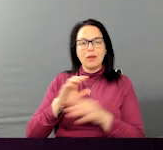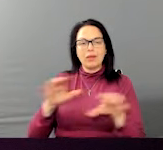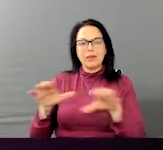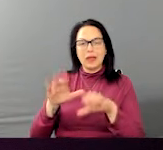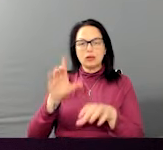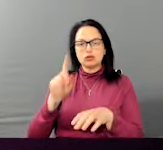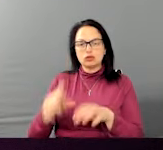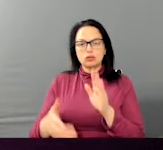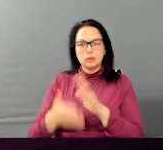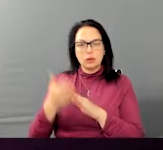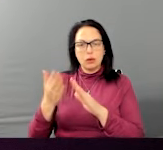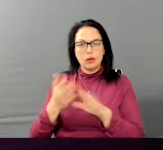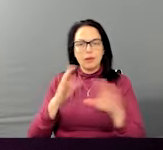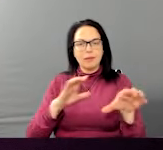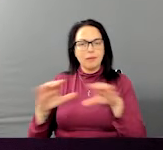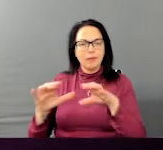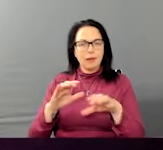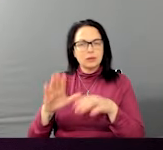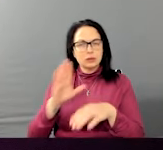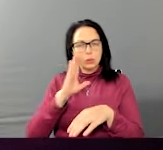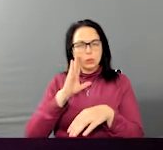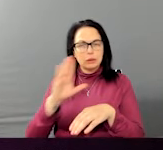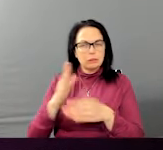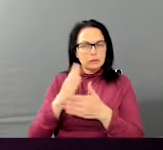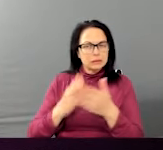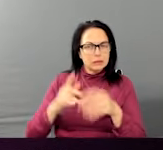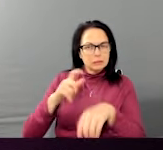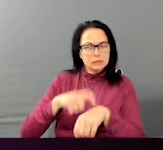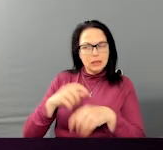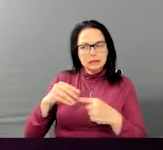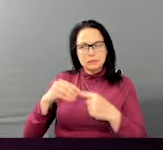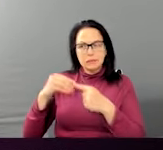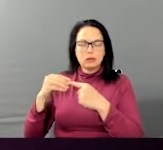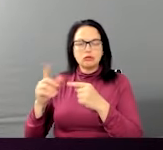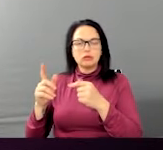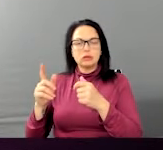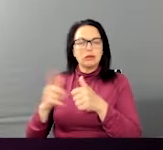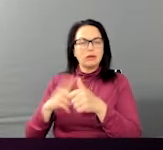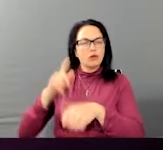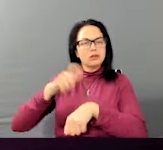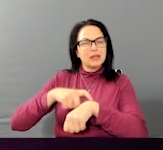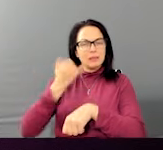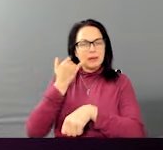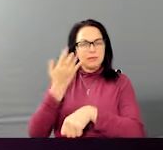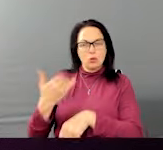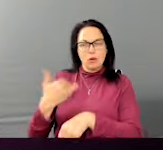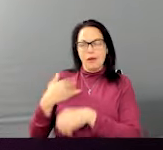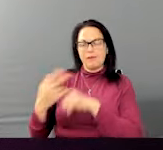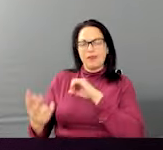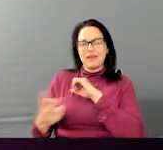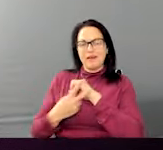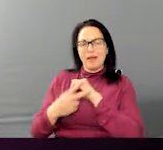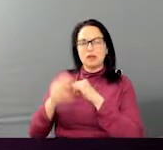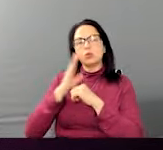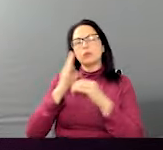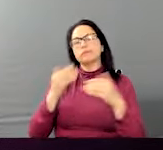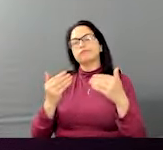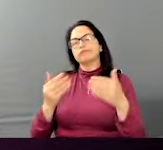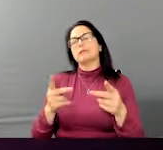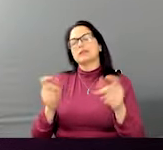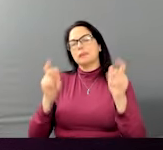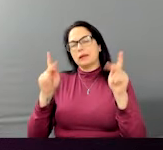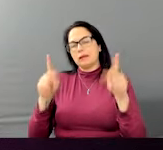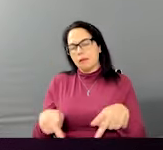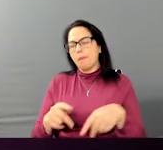be running. The action takes a little bit of time, especially the first time before you have a cache, so we're going to go ahead and speed this up